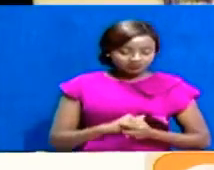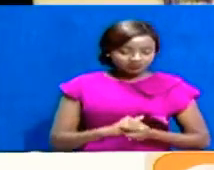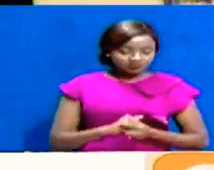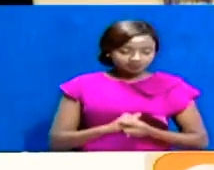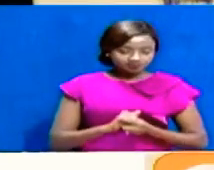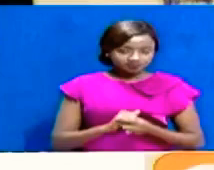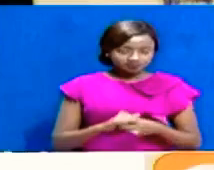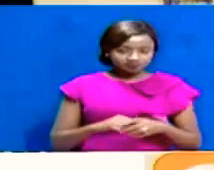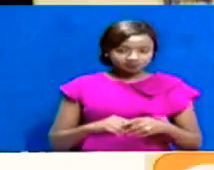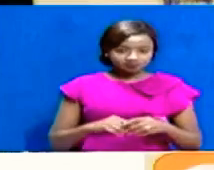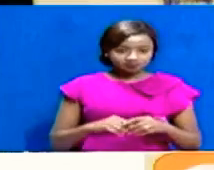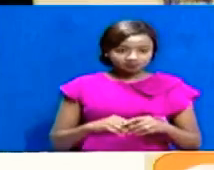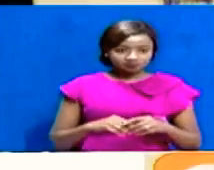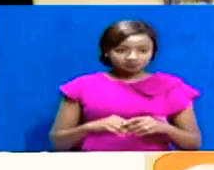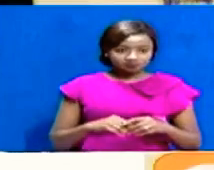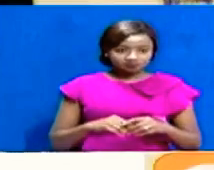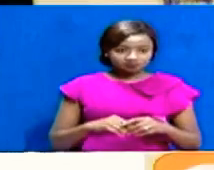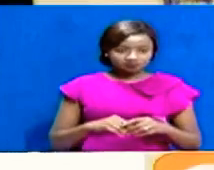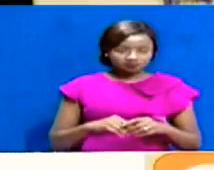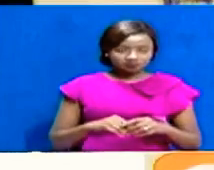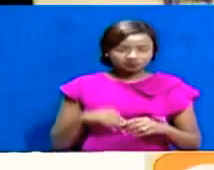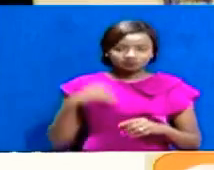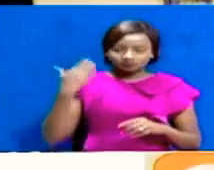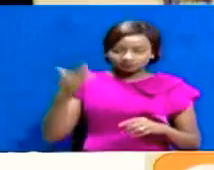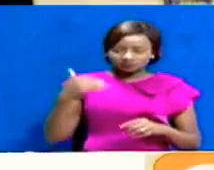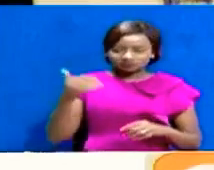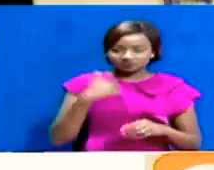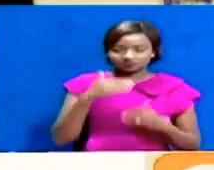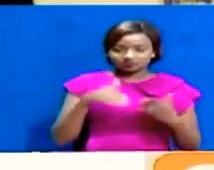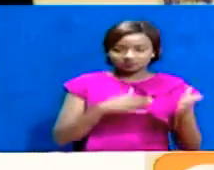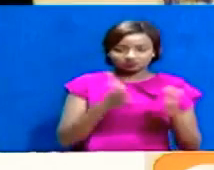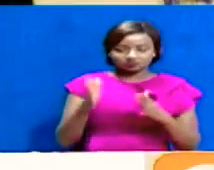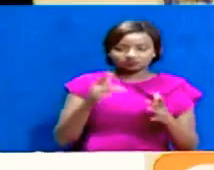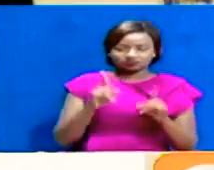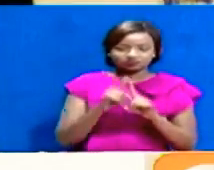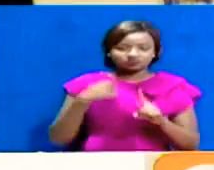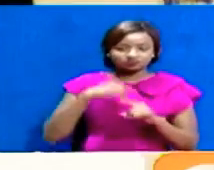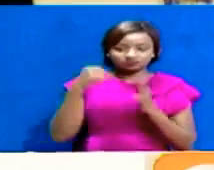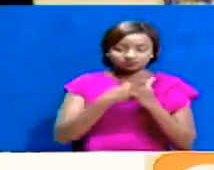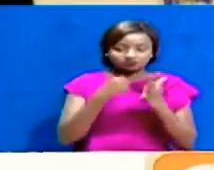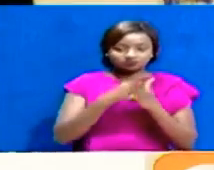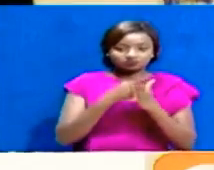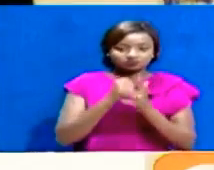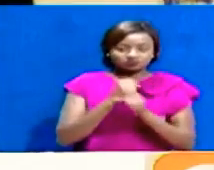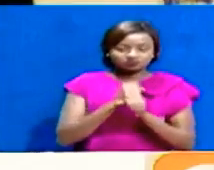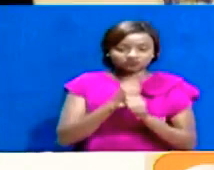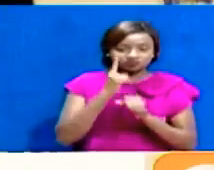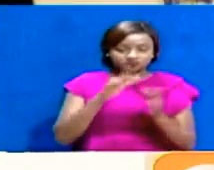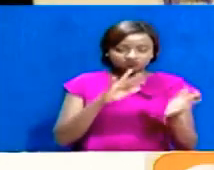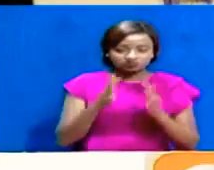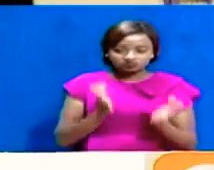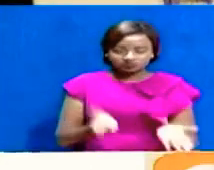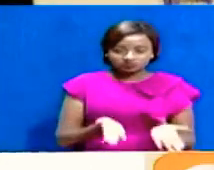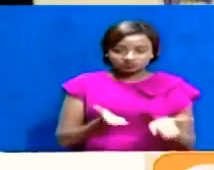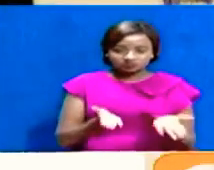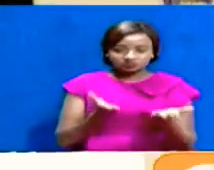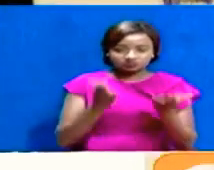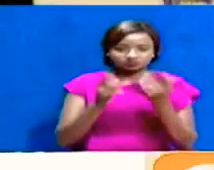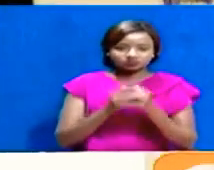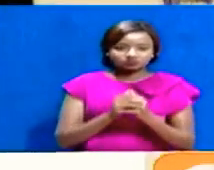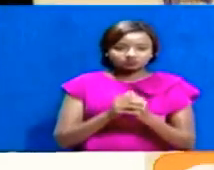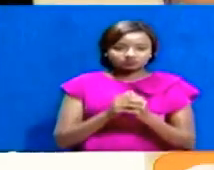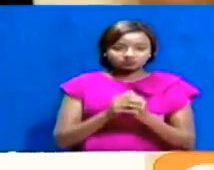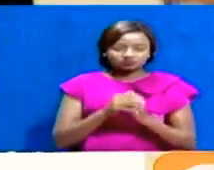do have immunity, there's always a chance, and we're working on trials, to give the booster doses for all